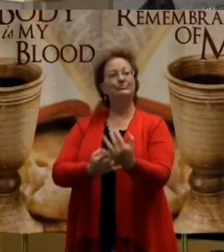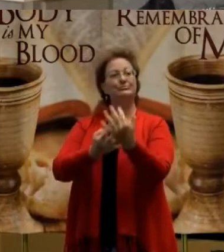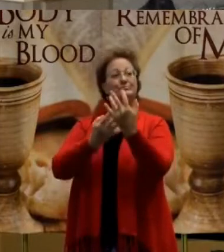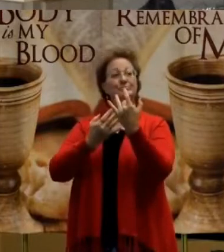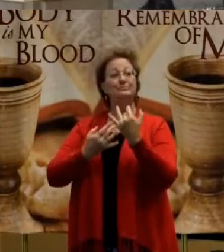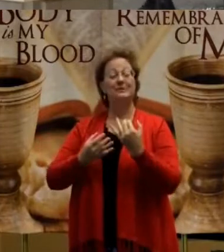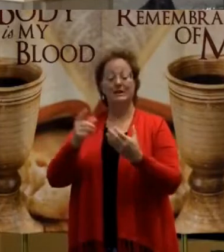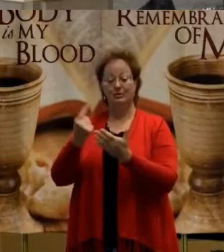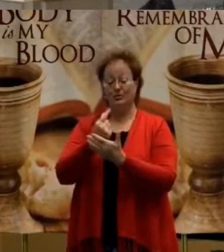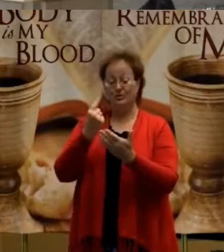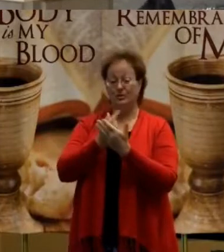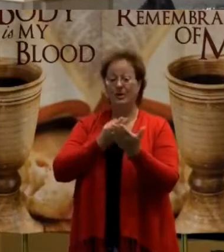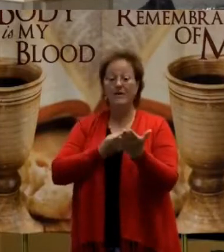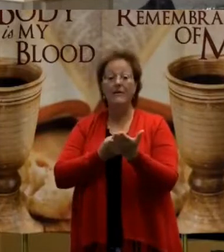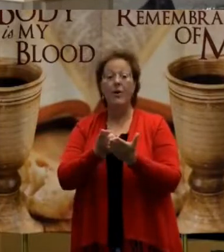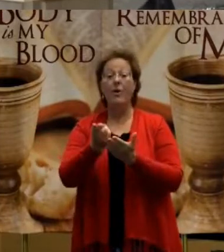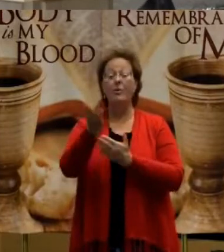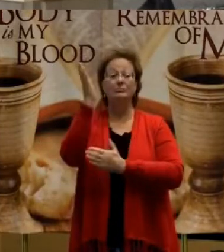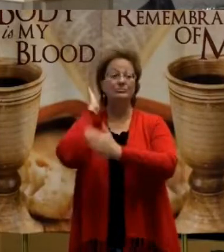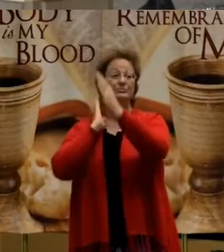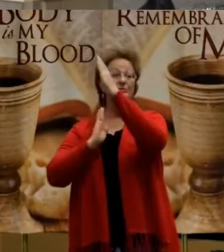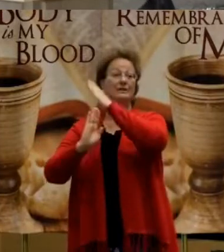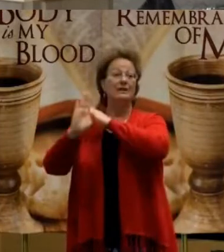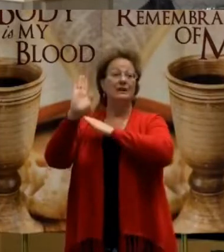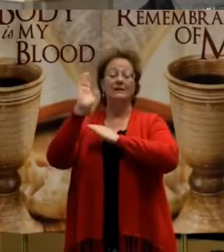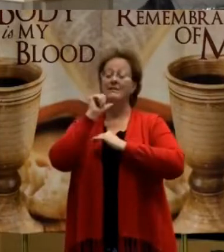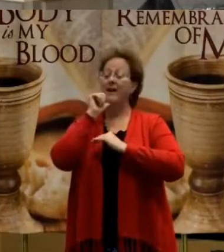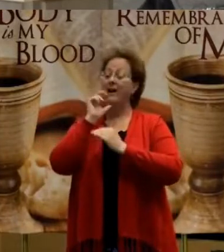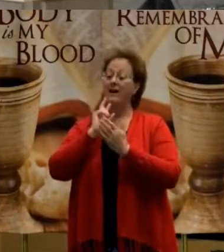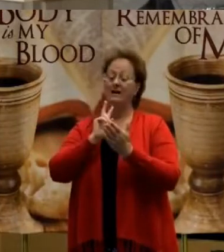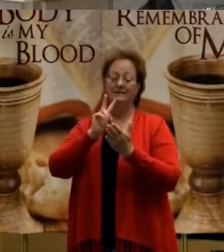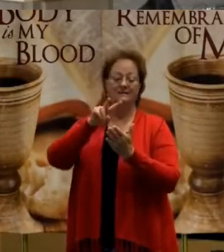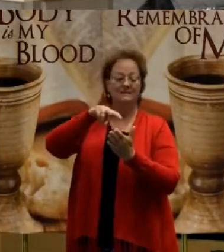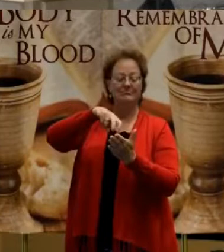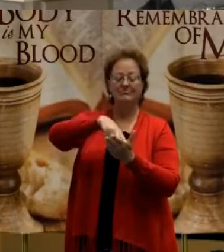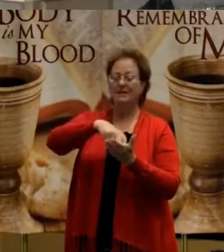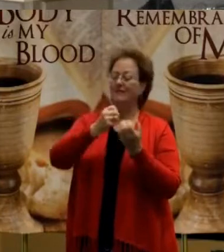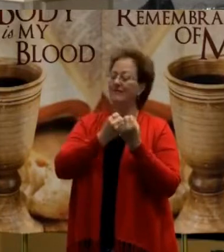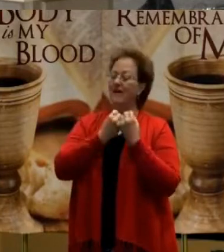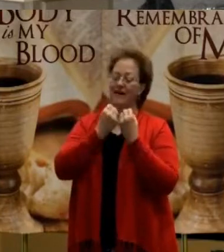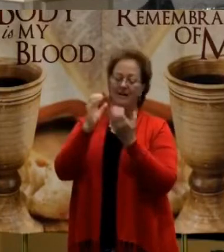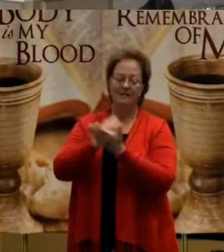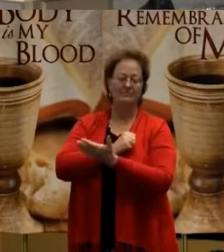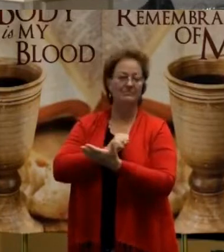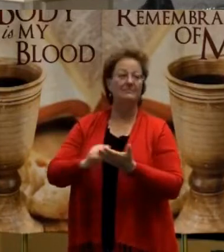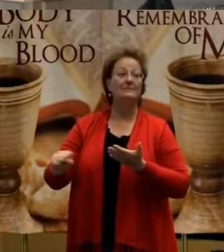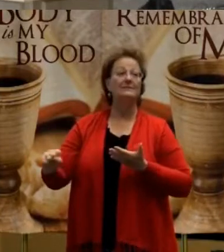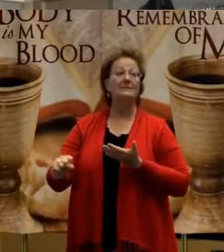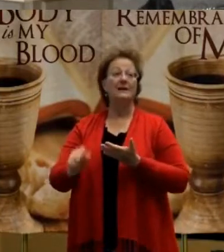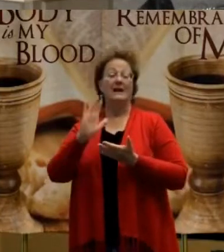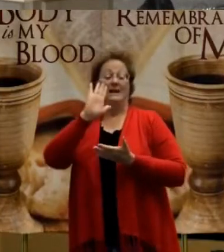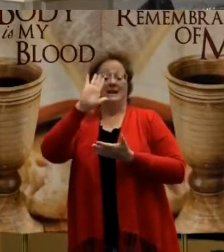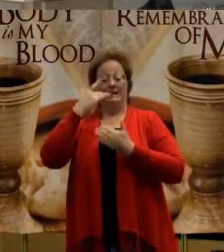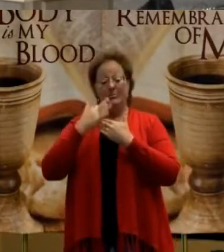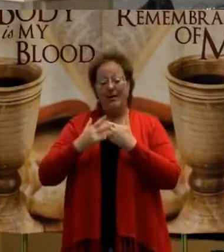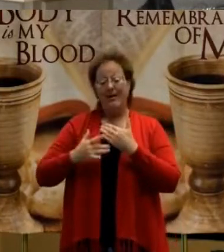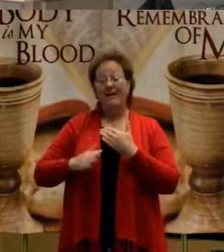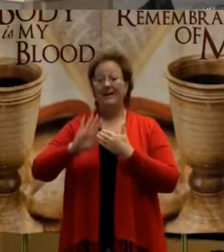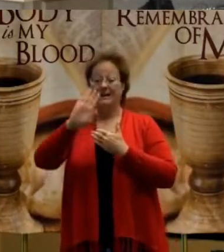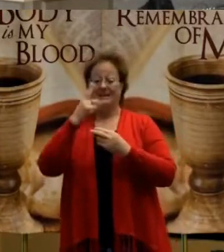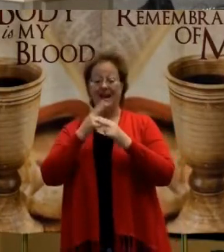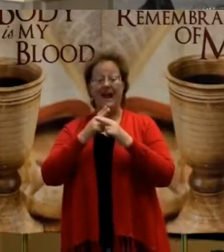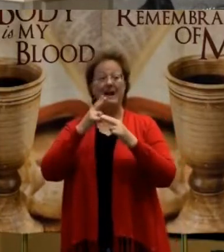this gospel truth of old shall not kneel, shall not faint. By His blood and in